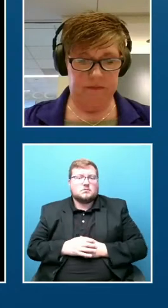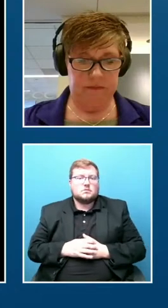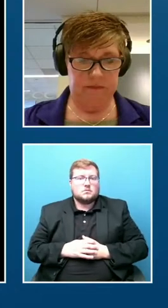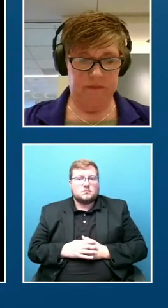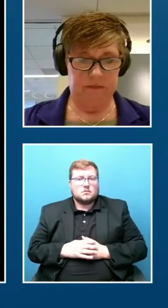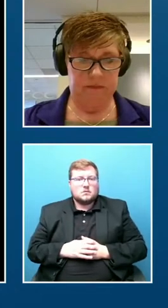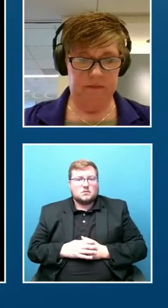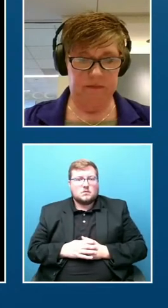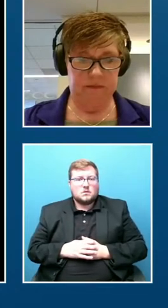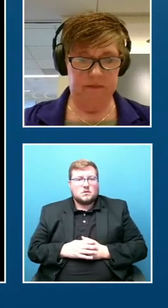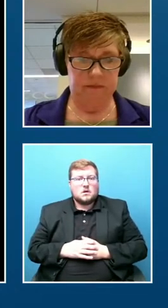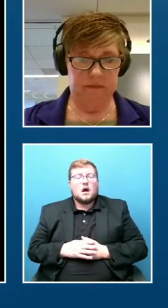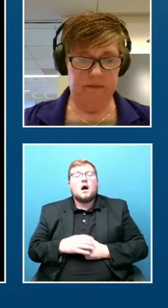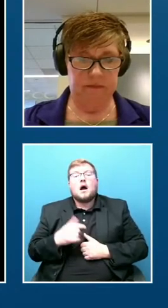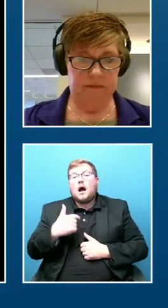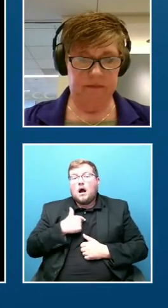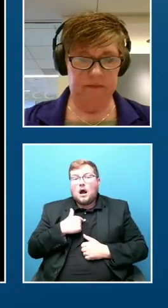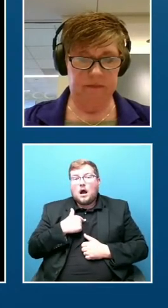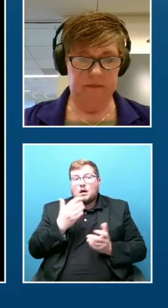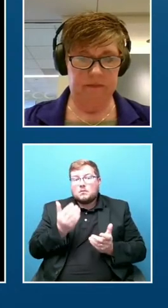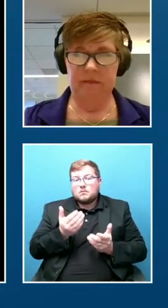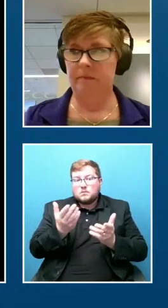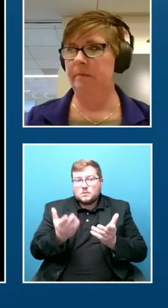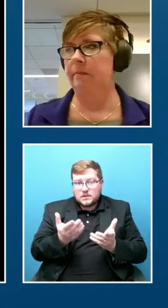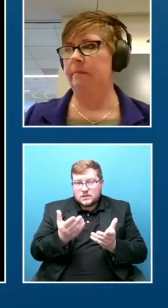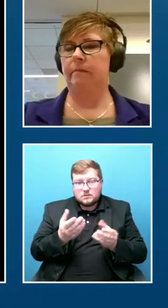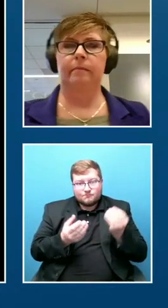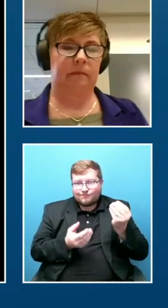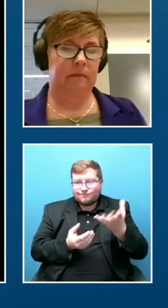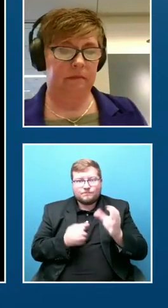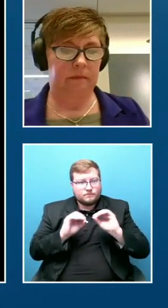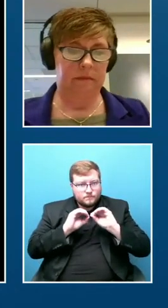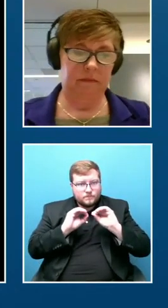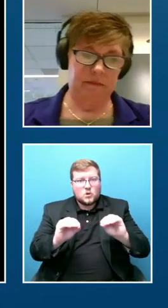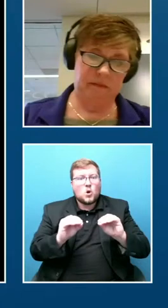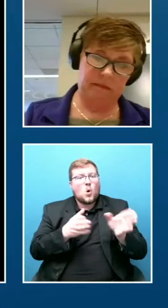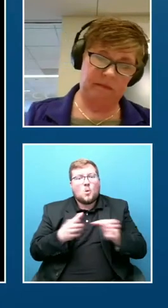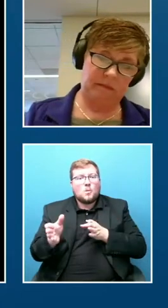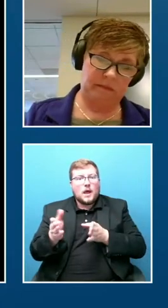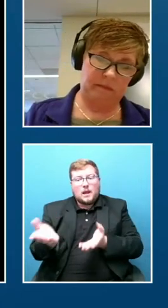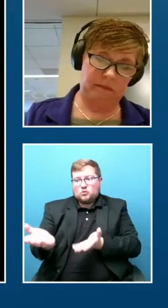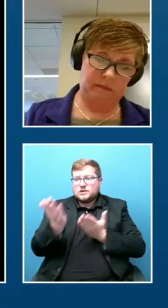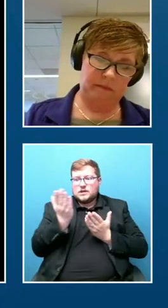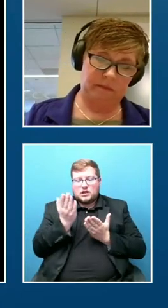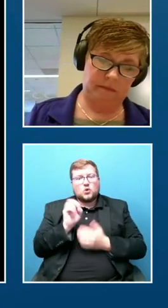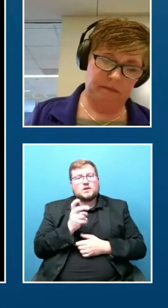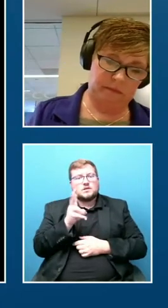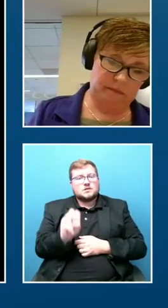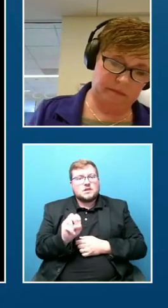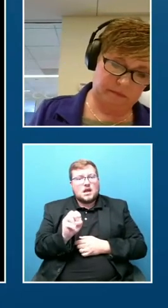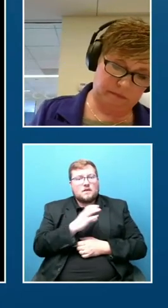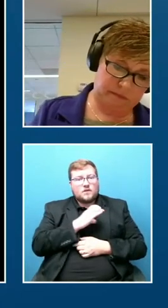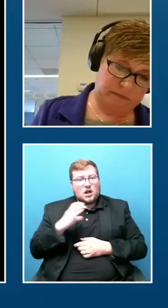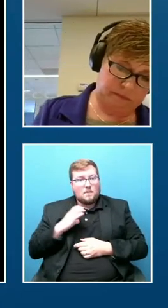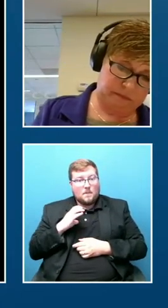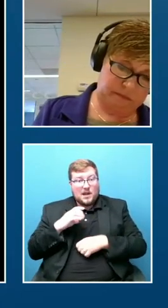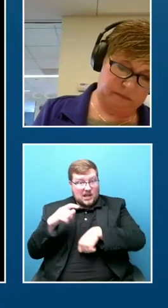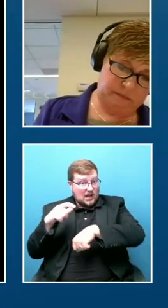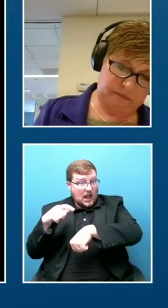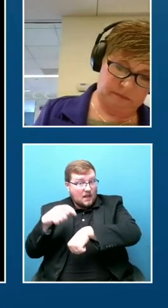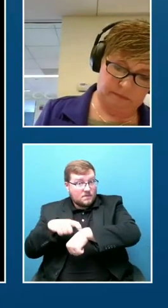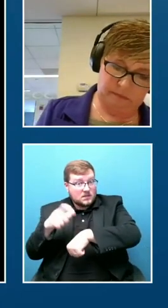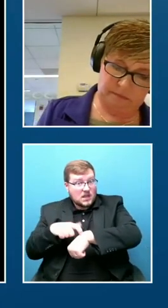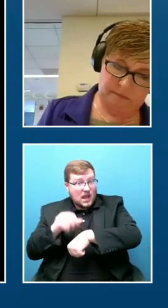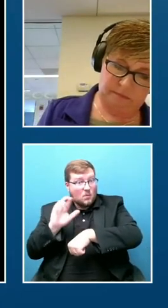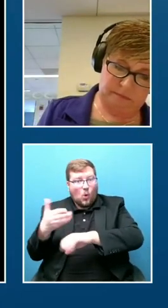I can address that there was no affirmative action plan presented to the executive committee either then or at any